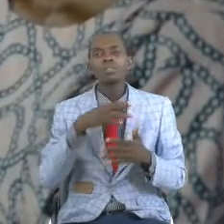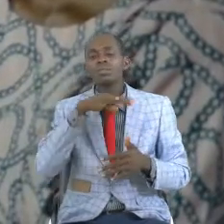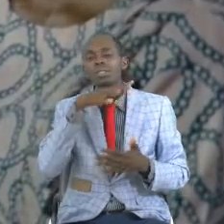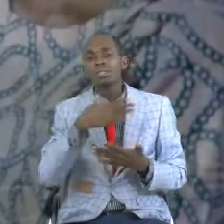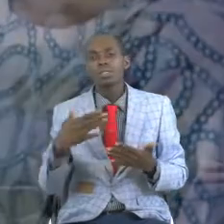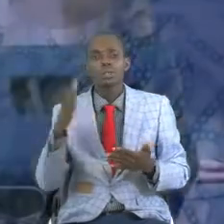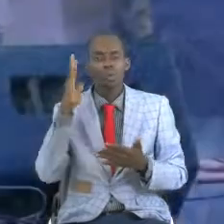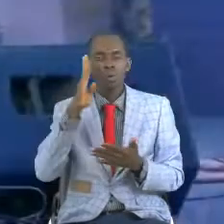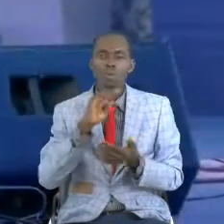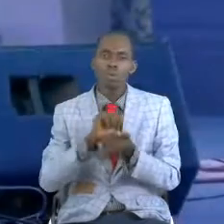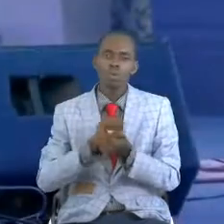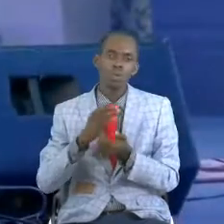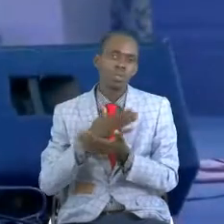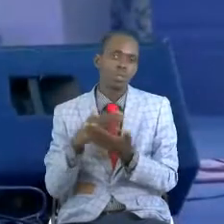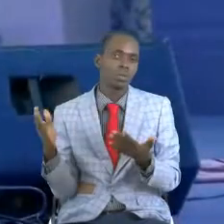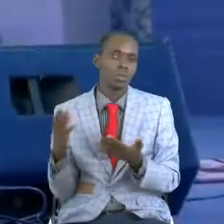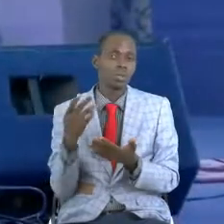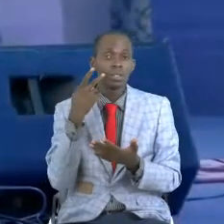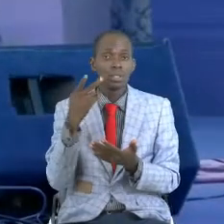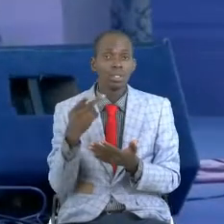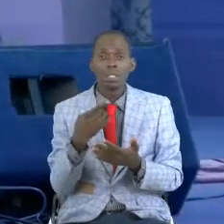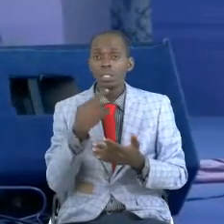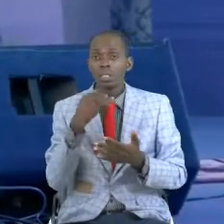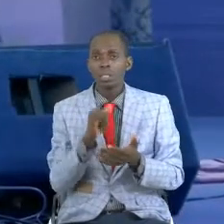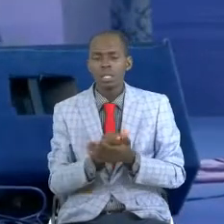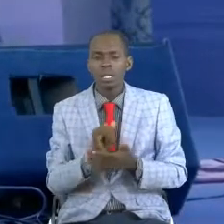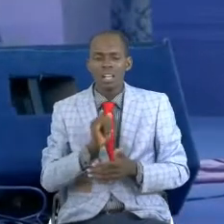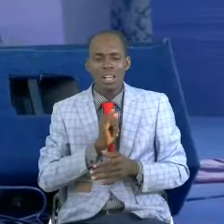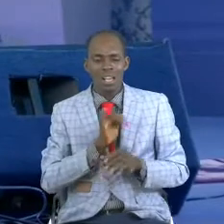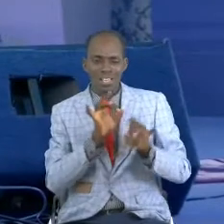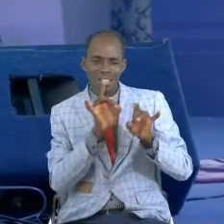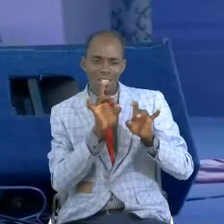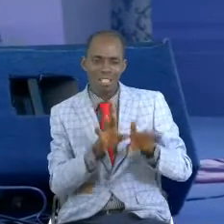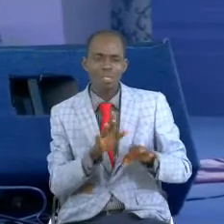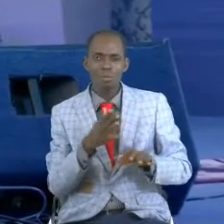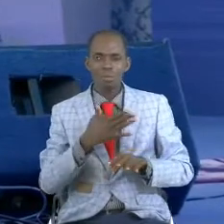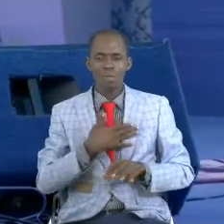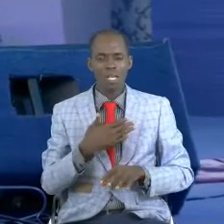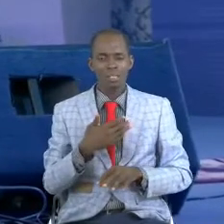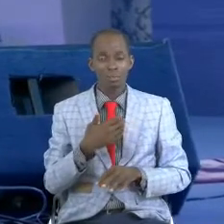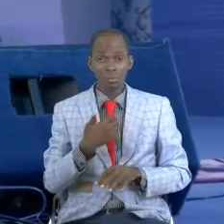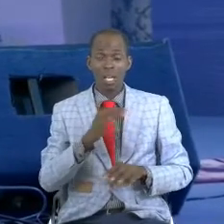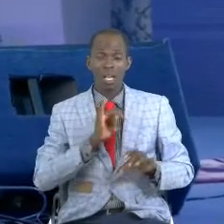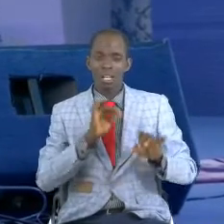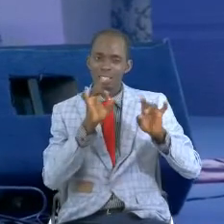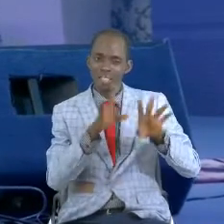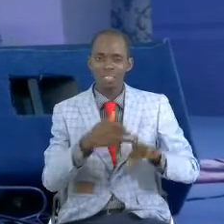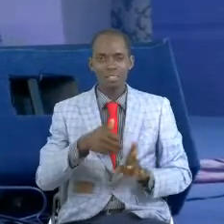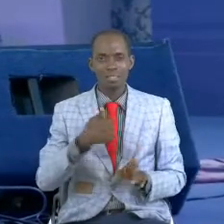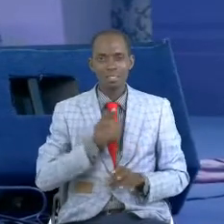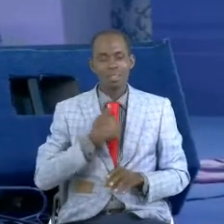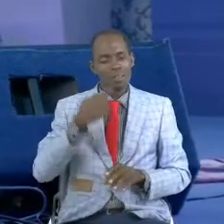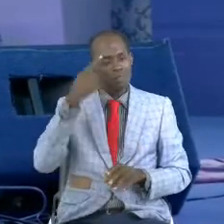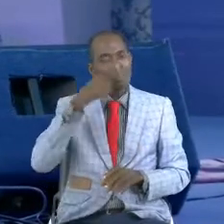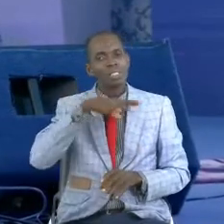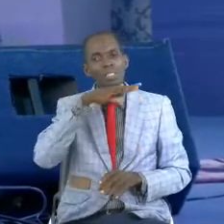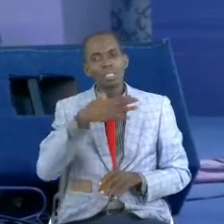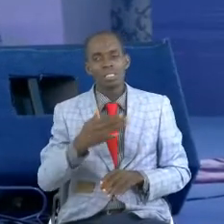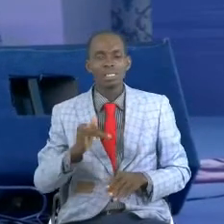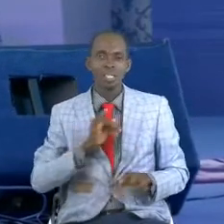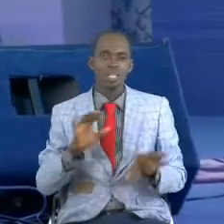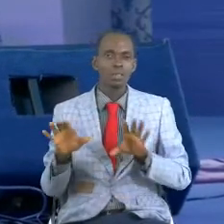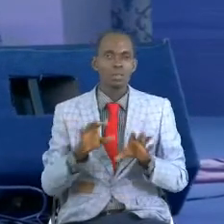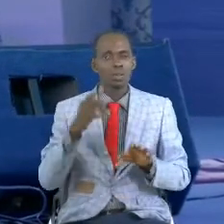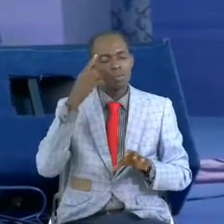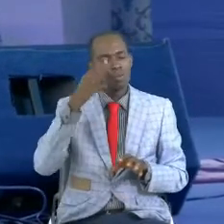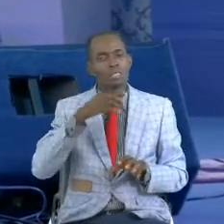away. You see, I hate myself for the unclean things I do, the unclean things I